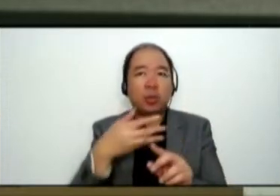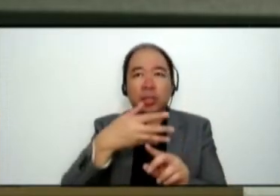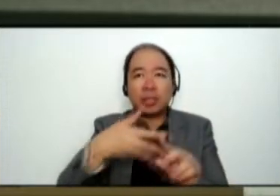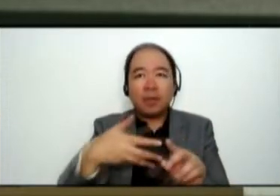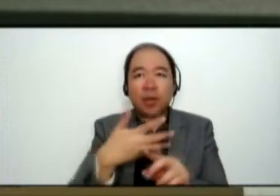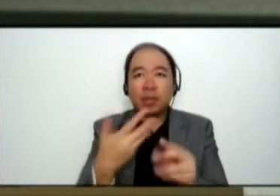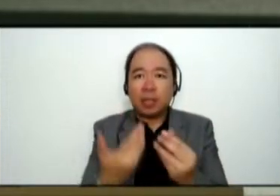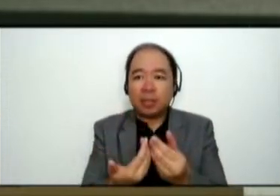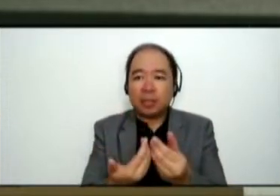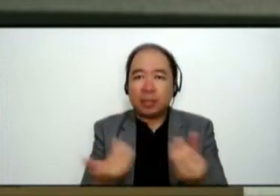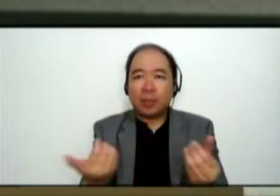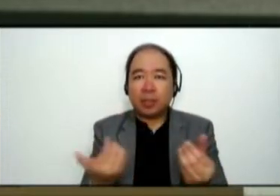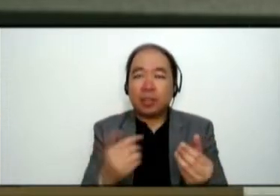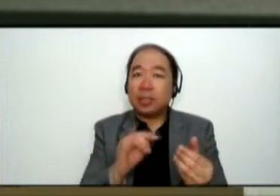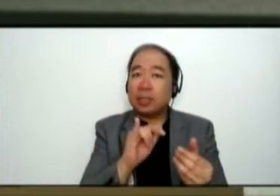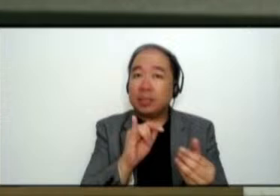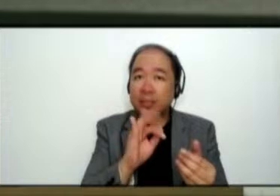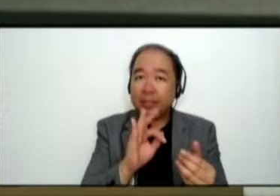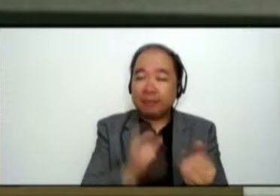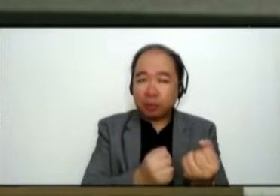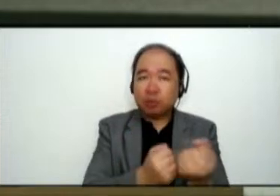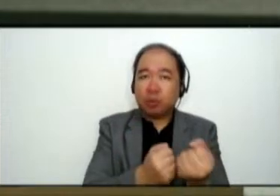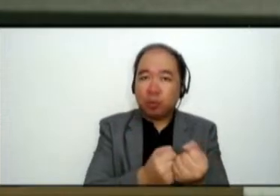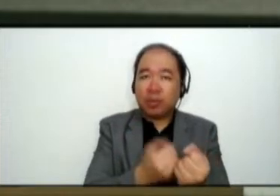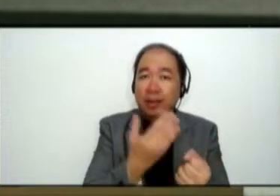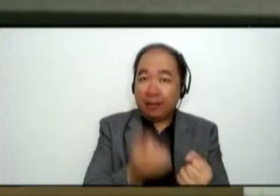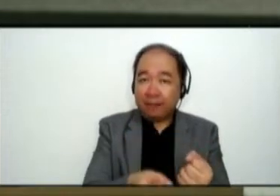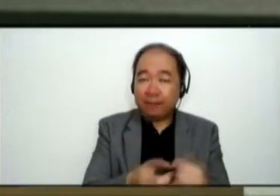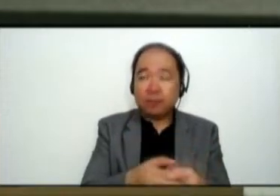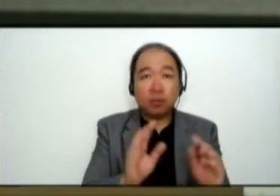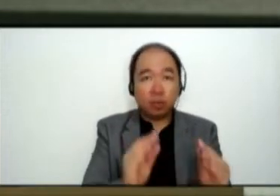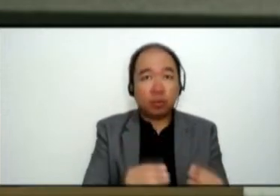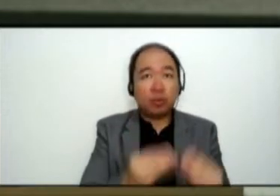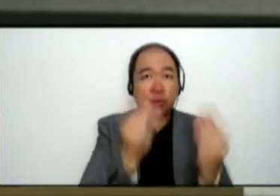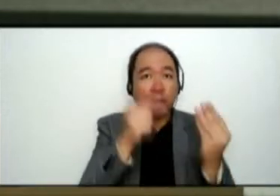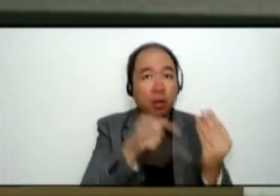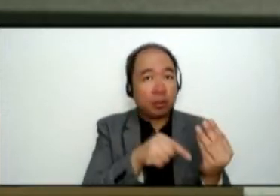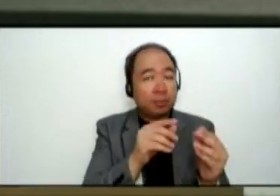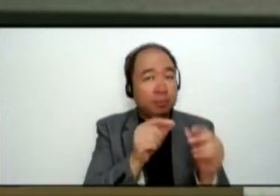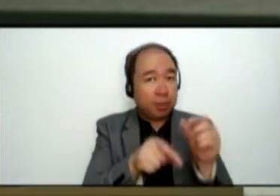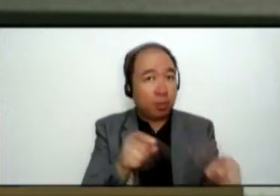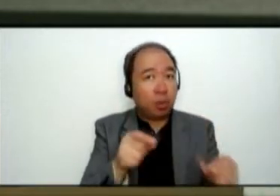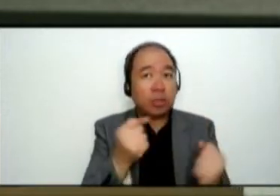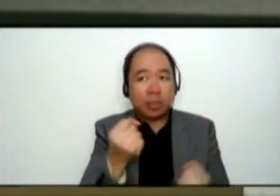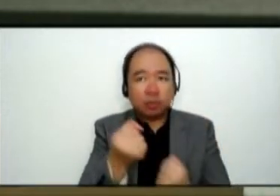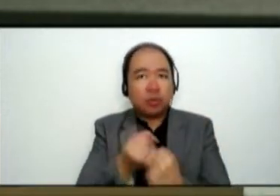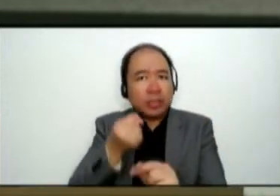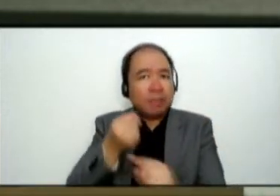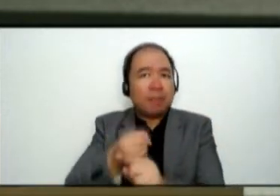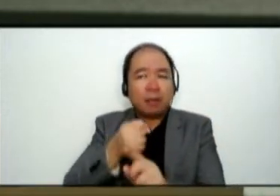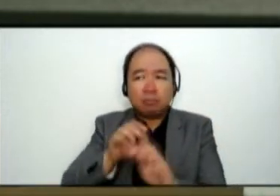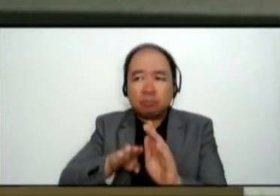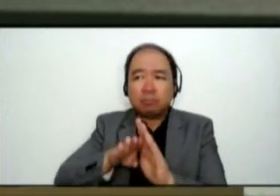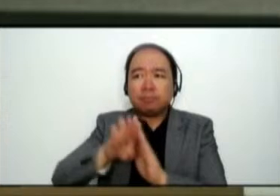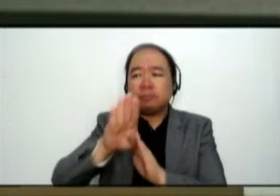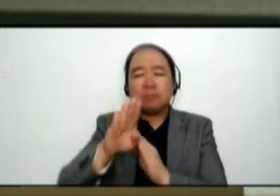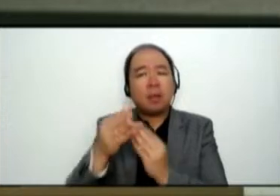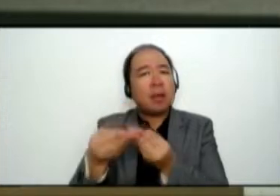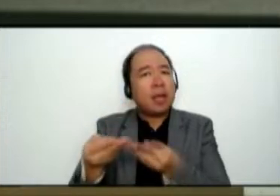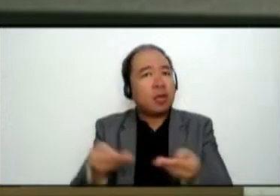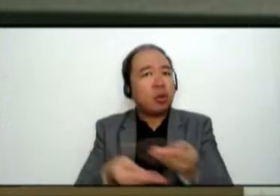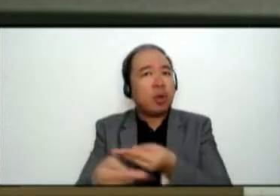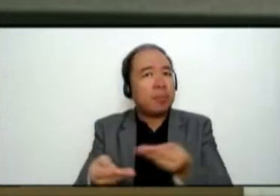if adequately supported. Young people can drive economic growth and social development. However, realizing